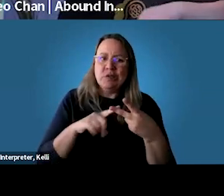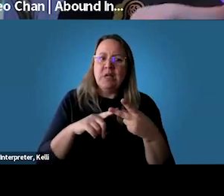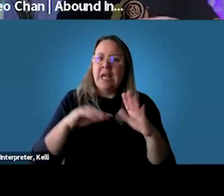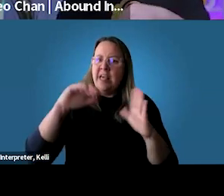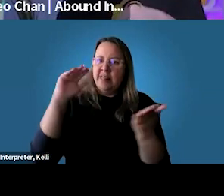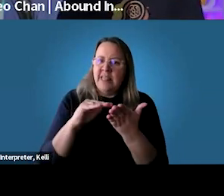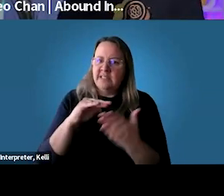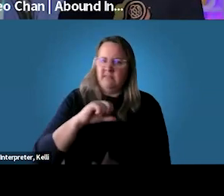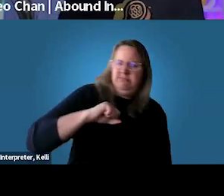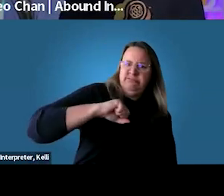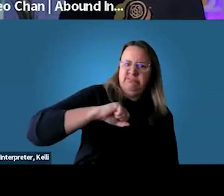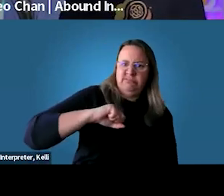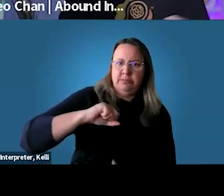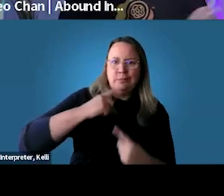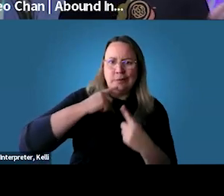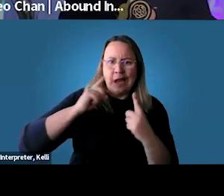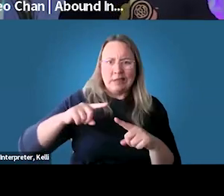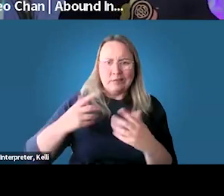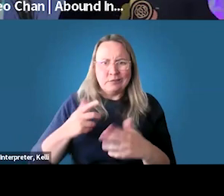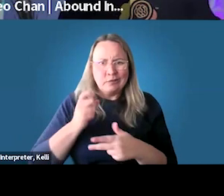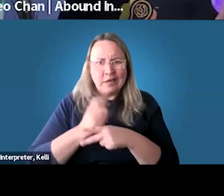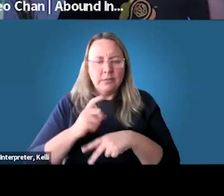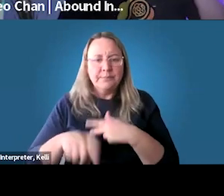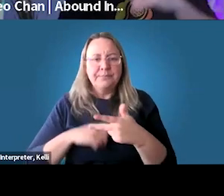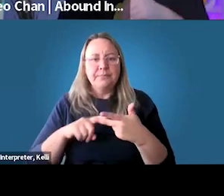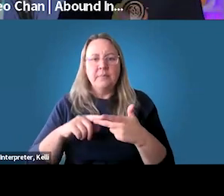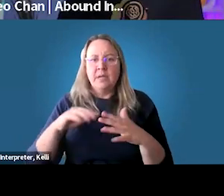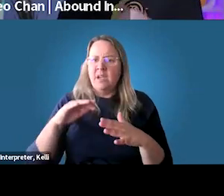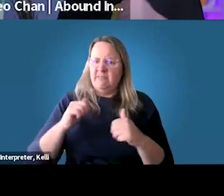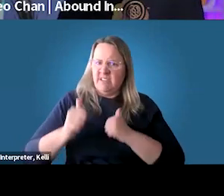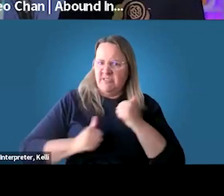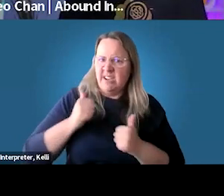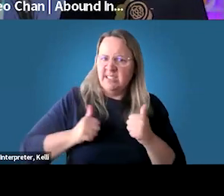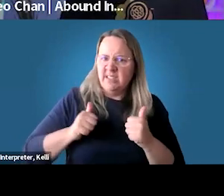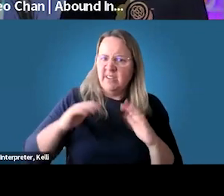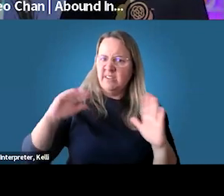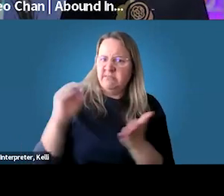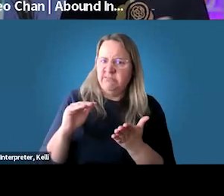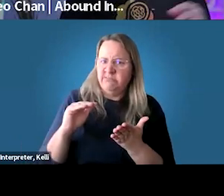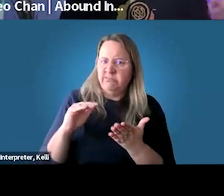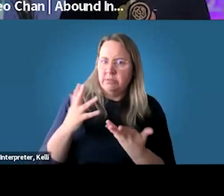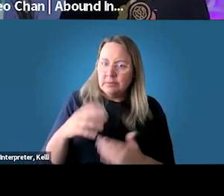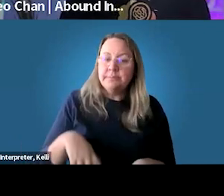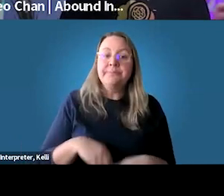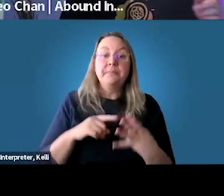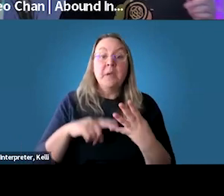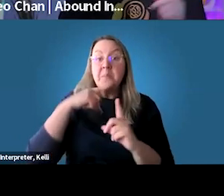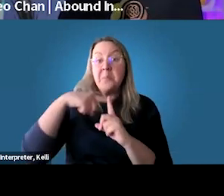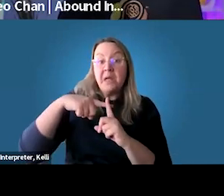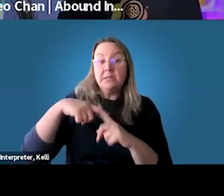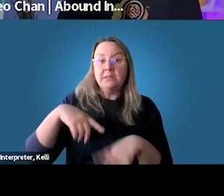less defensive reactions to stress, less aggressive reactions to provocation,